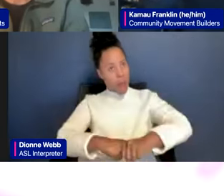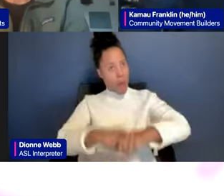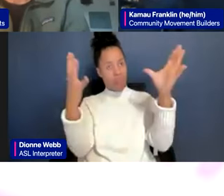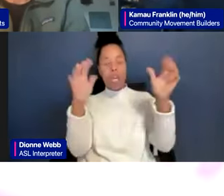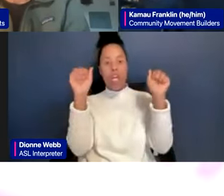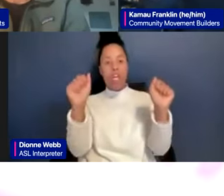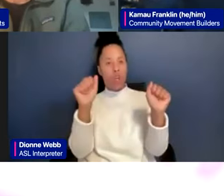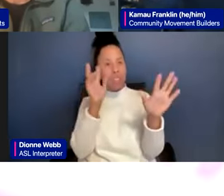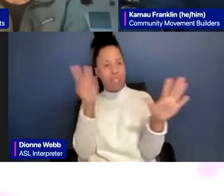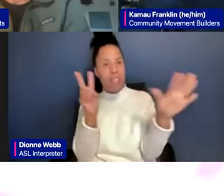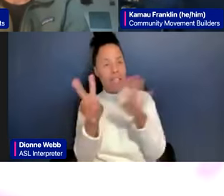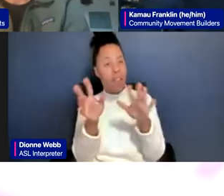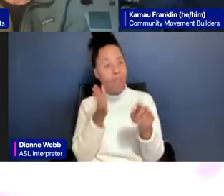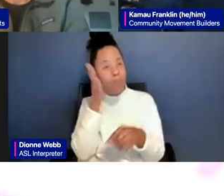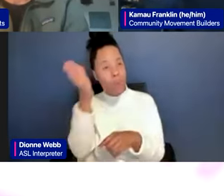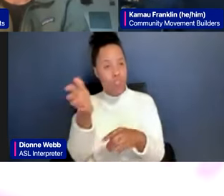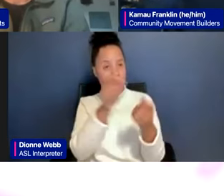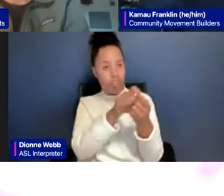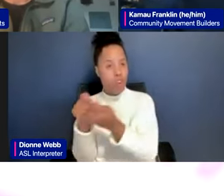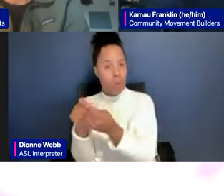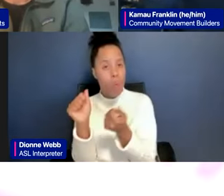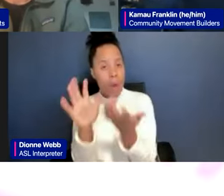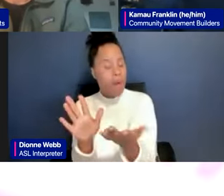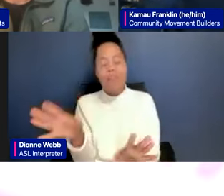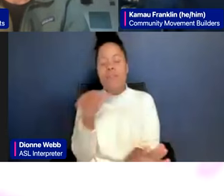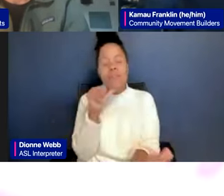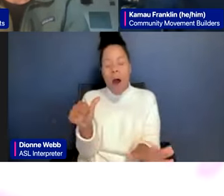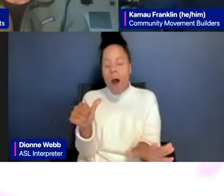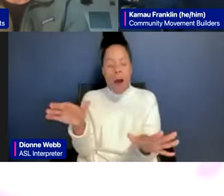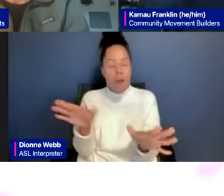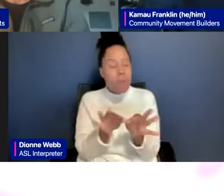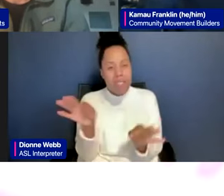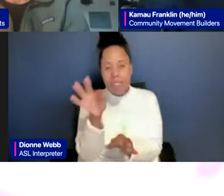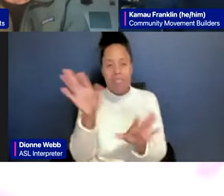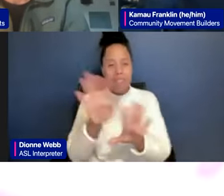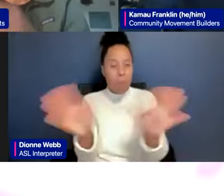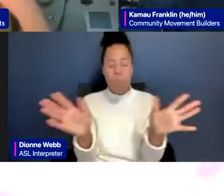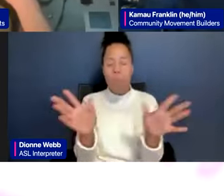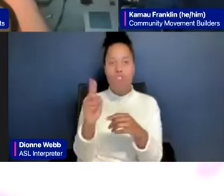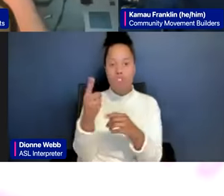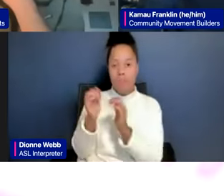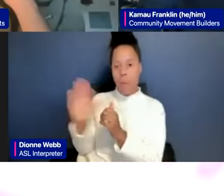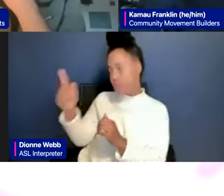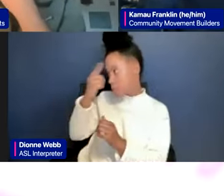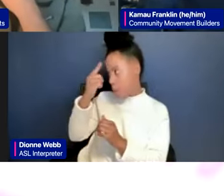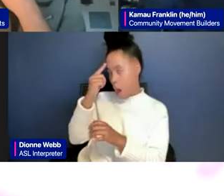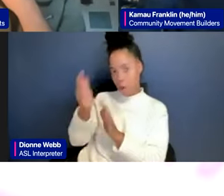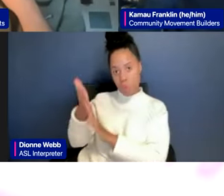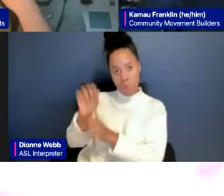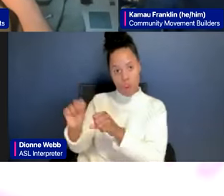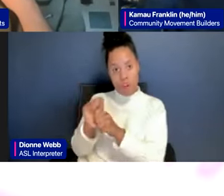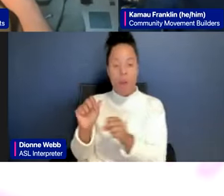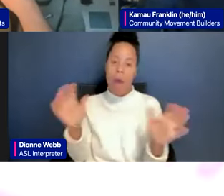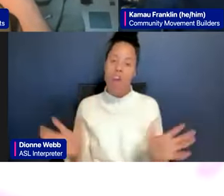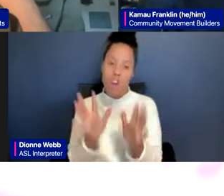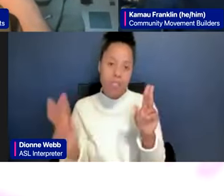way. And this isn't mysticism. It was just the way his mind worked. And I would encourage people to